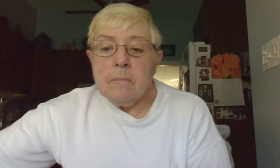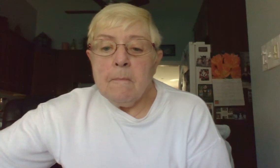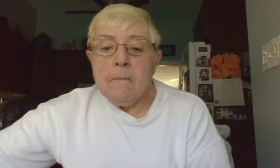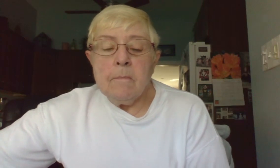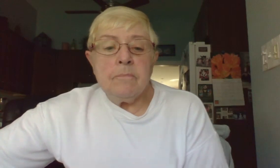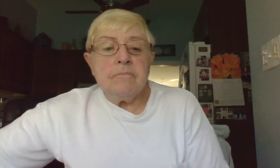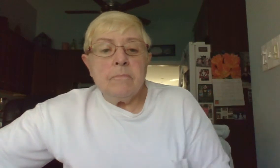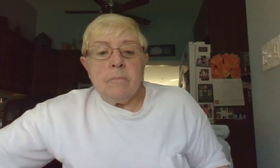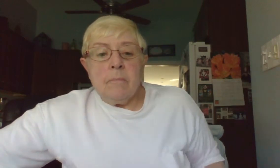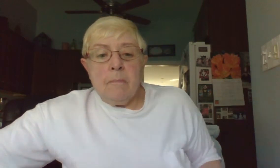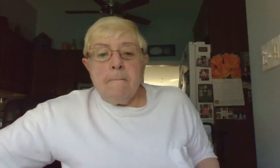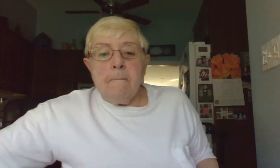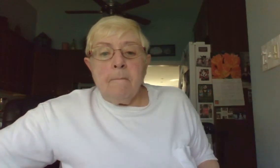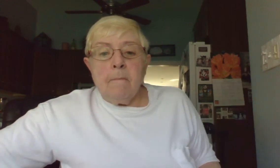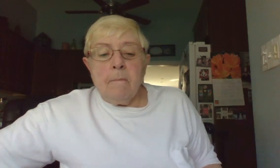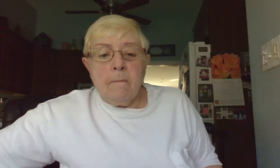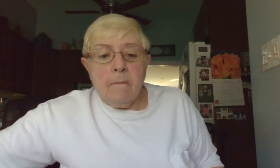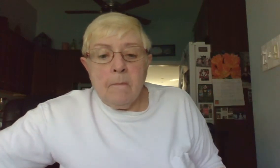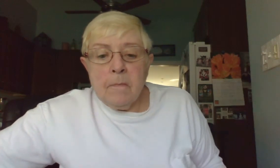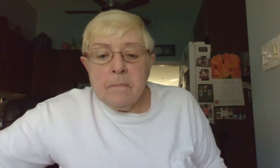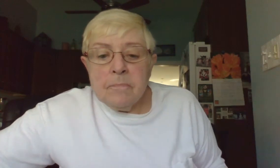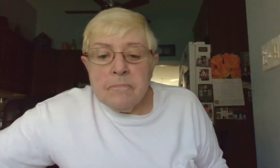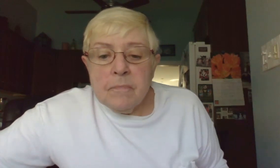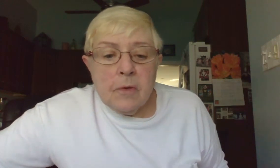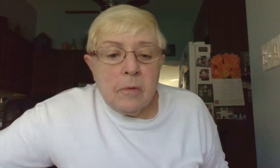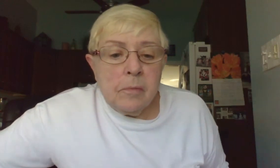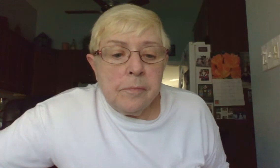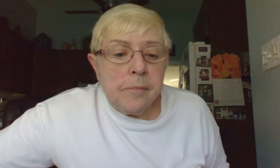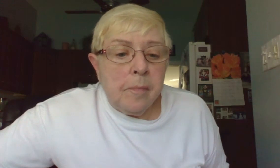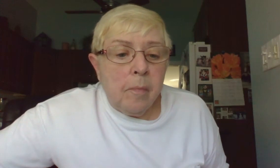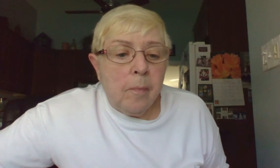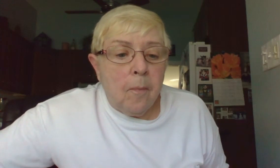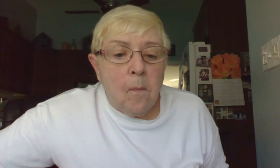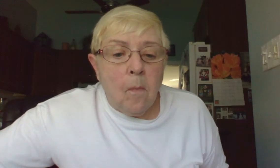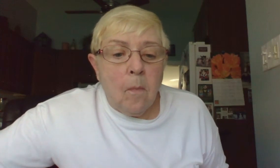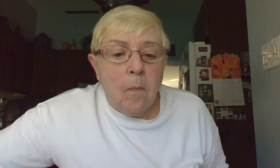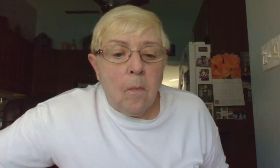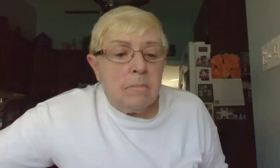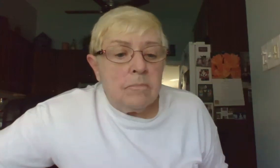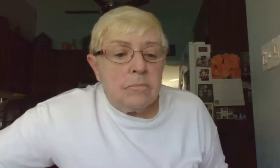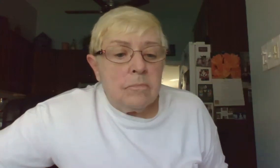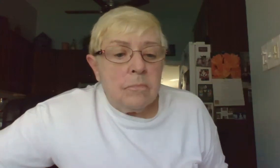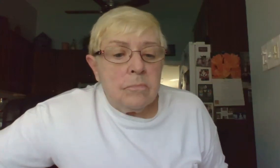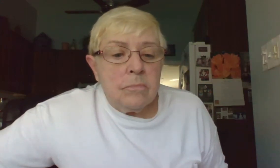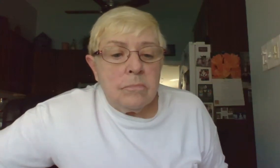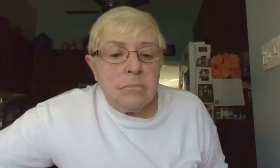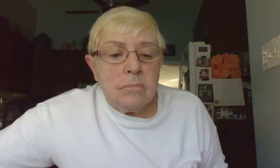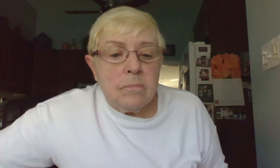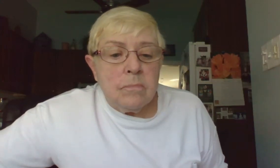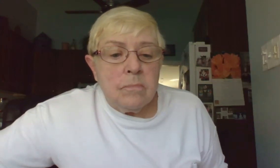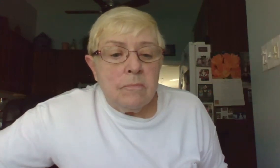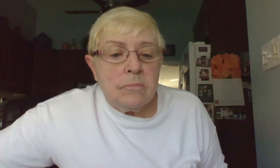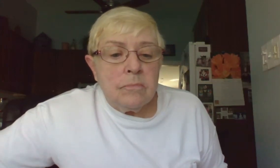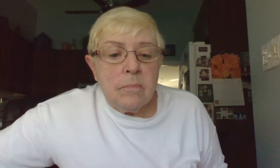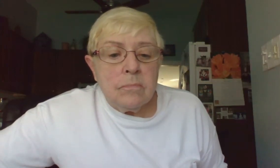The argument is that they are subsidizing unemployment, and that they are widening the gap between employers who need